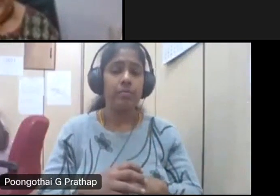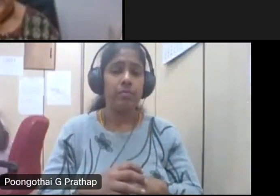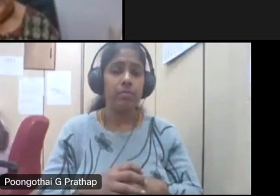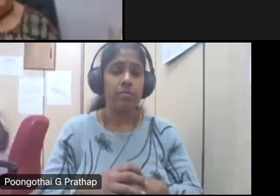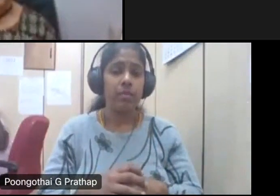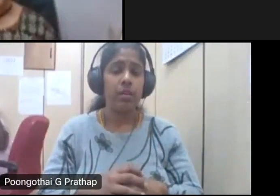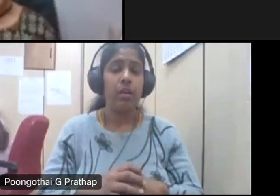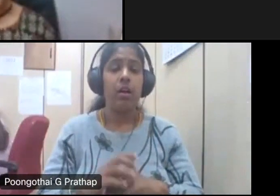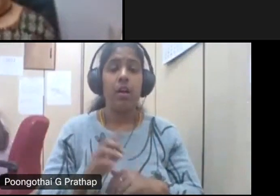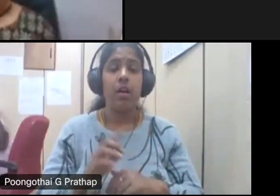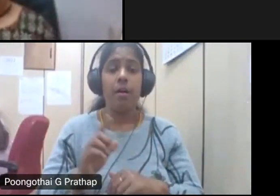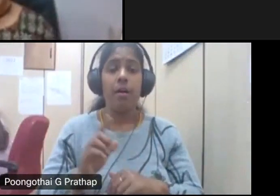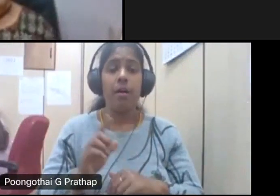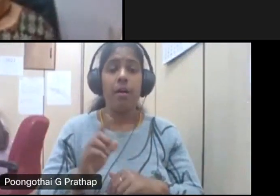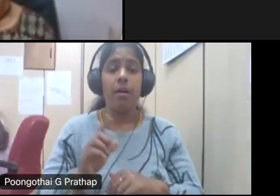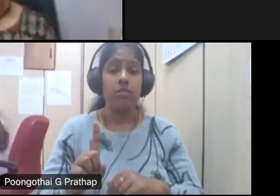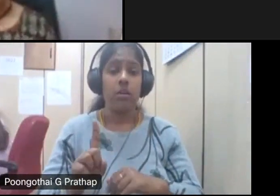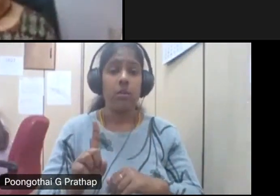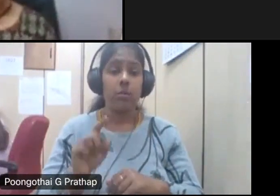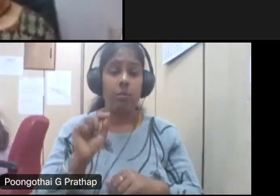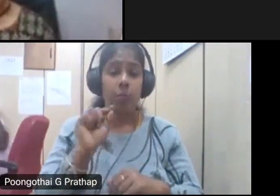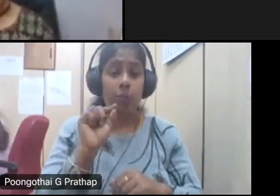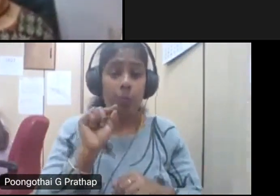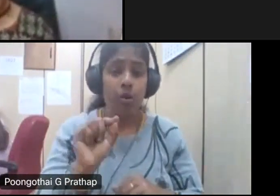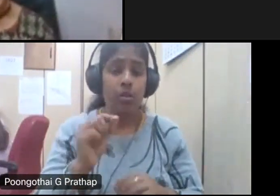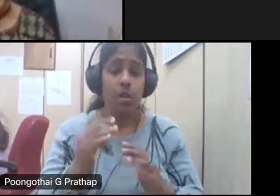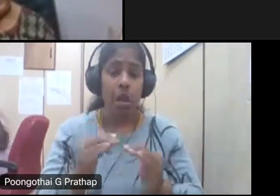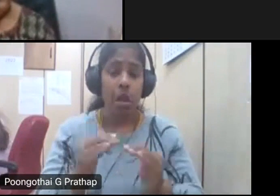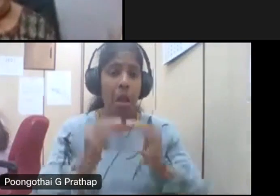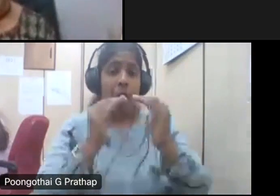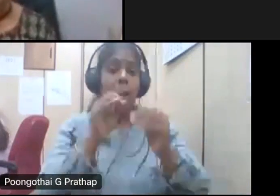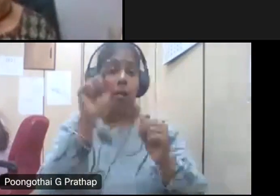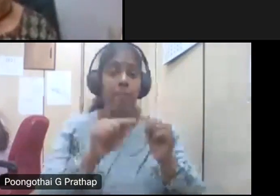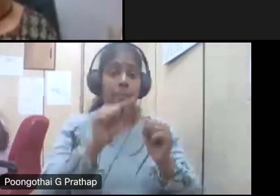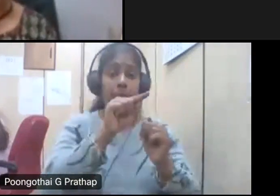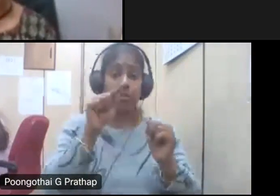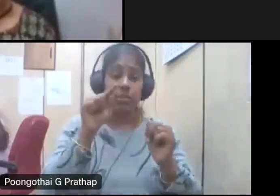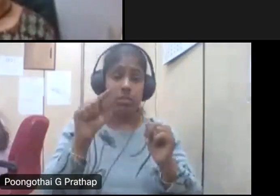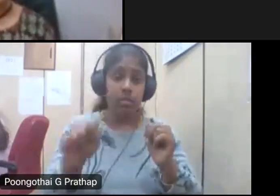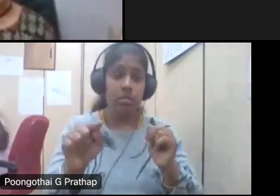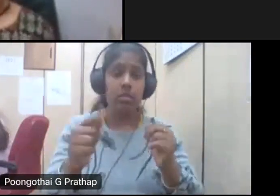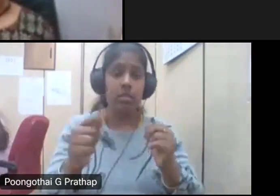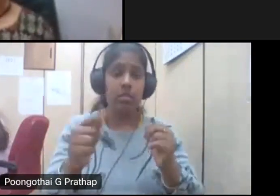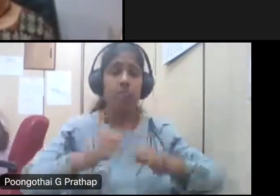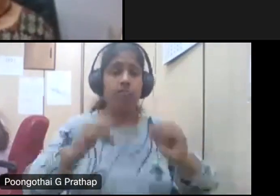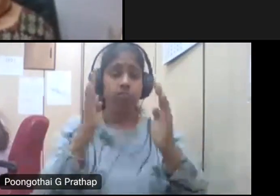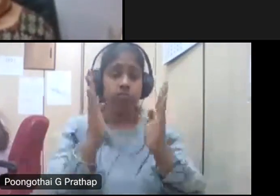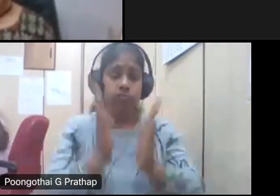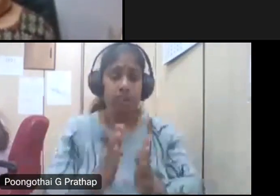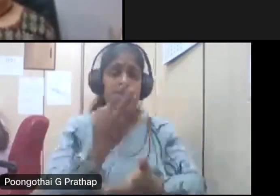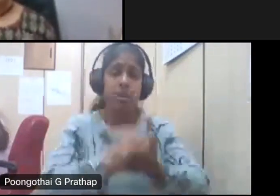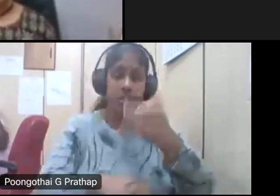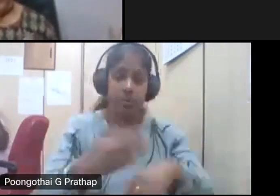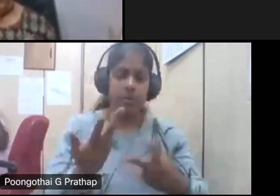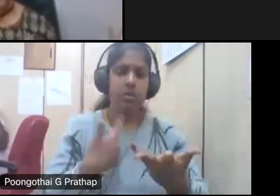am most concerned about the very high percentage of the young adults with Down syndrome going into